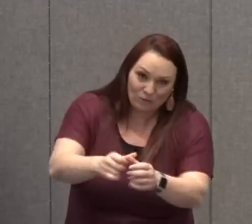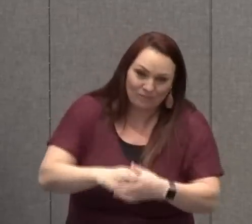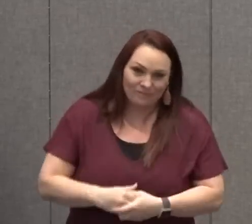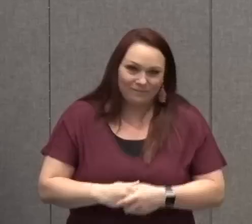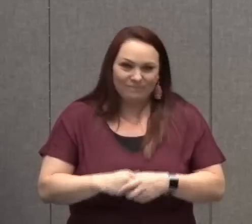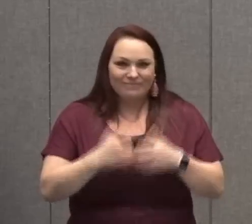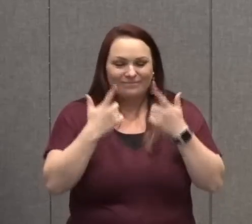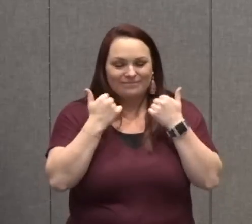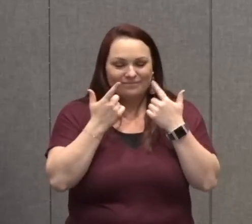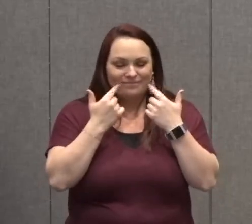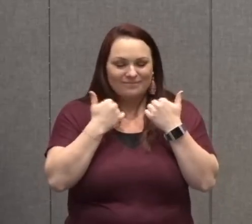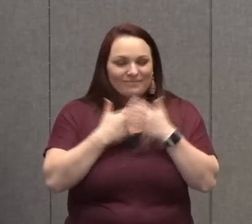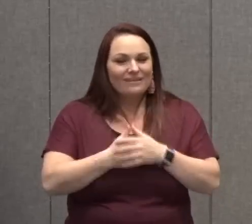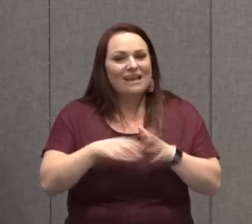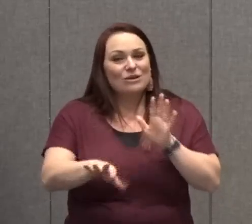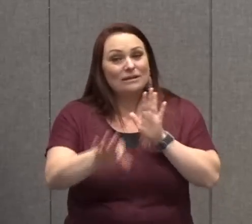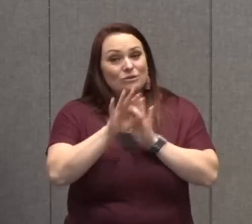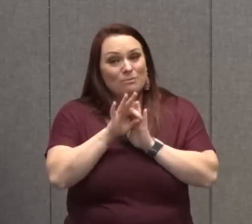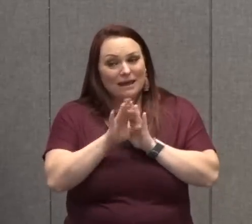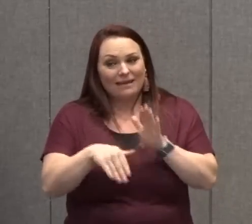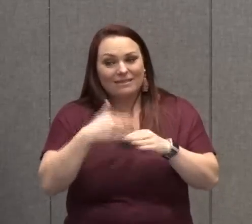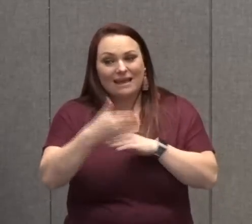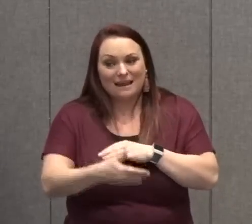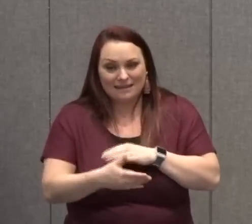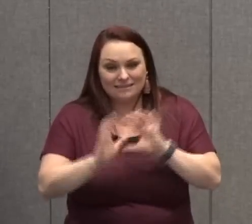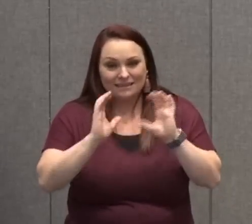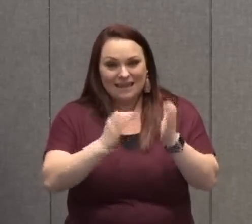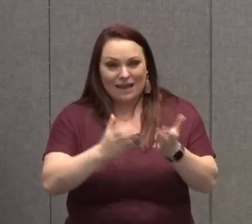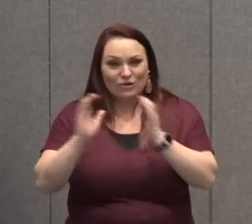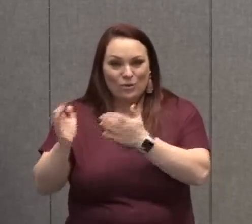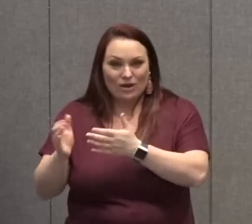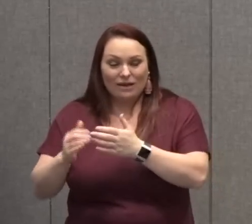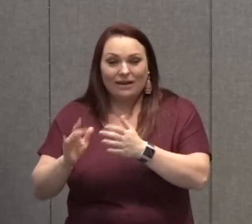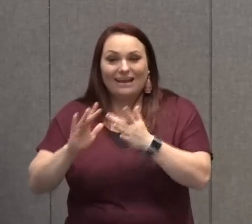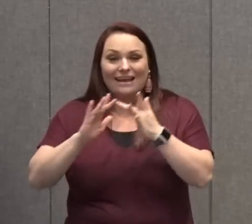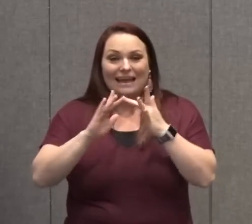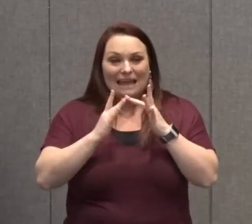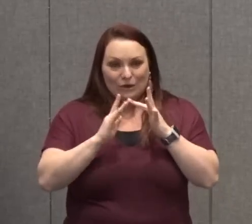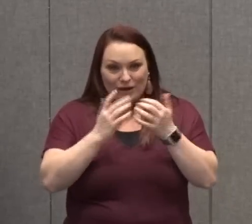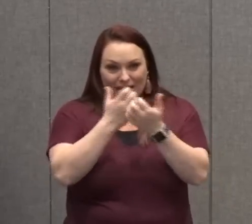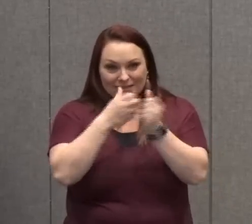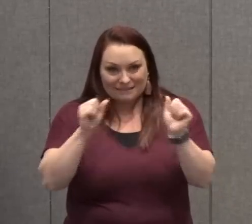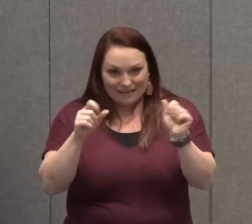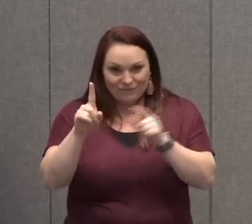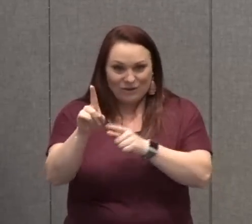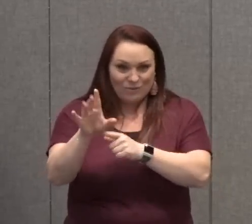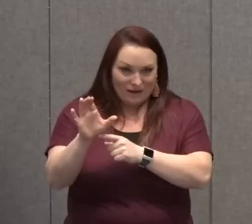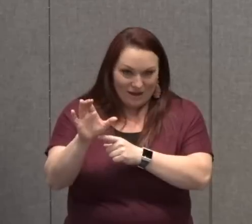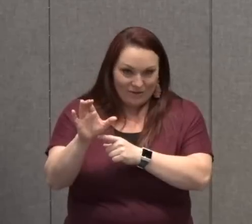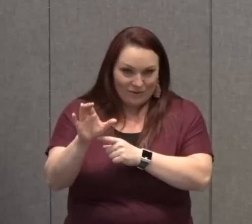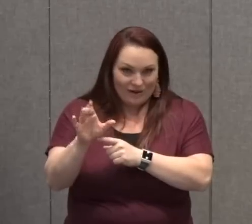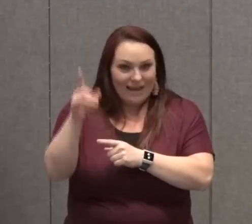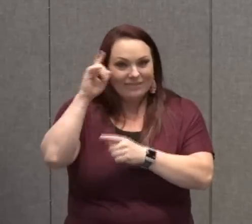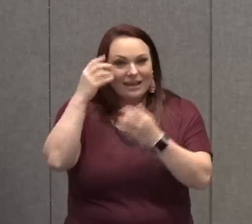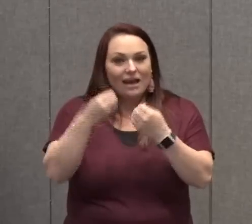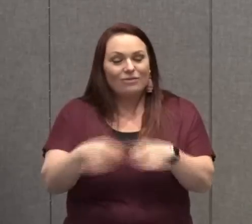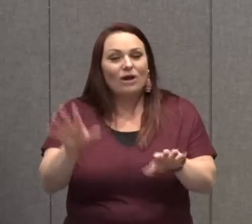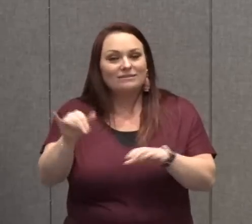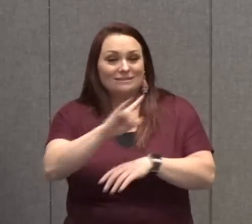and with that you get to choose the next I'm going for internet safety 100 I think I lost that question